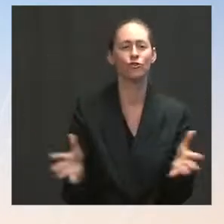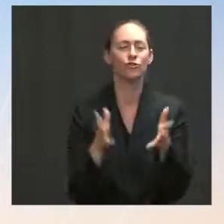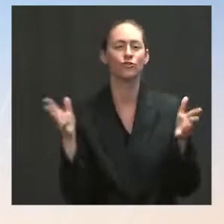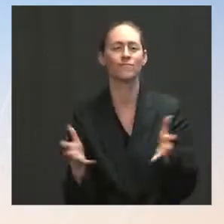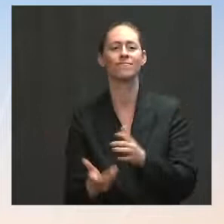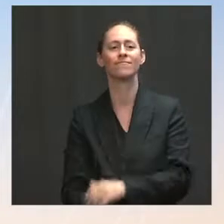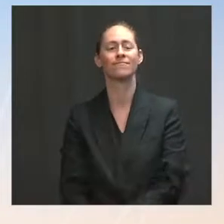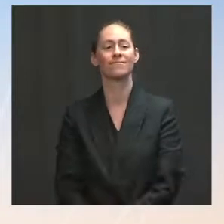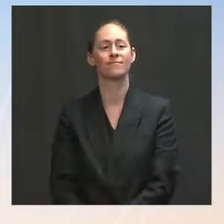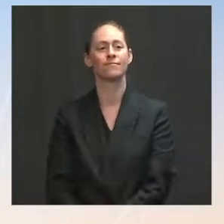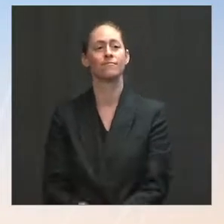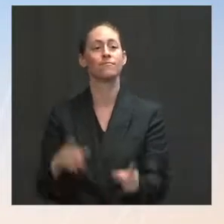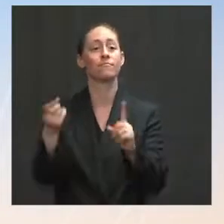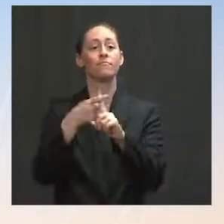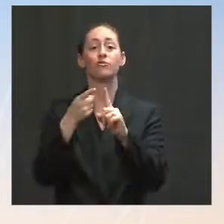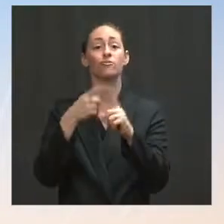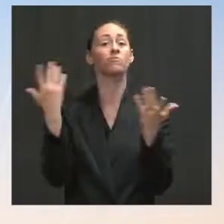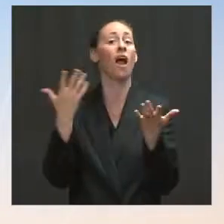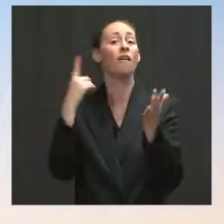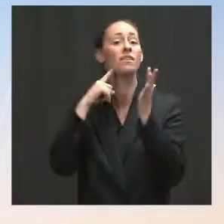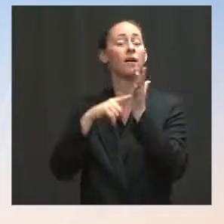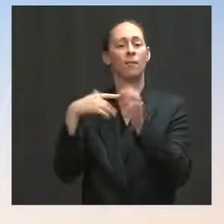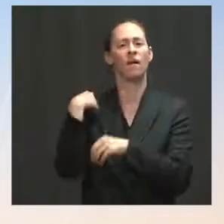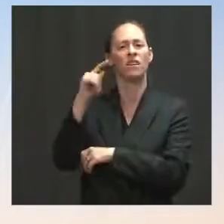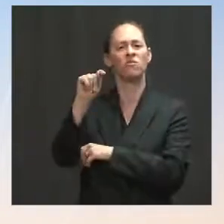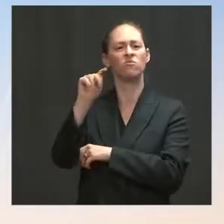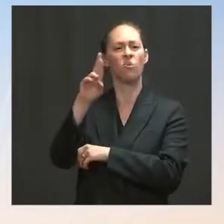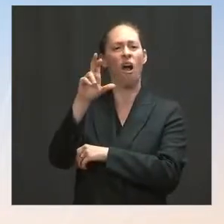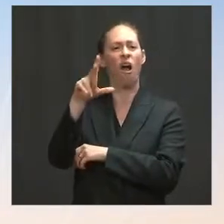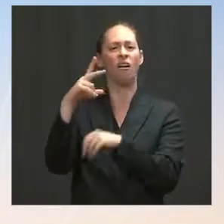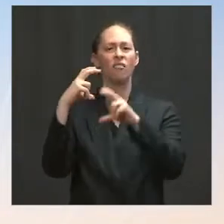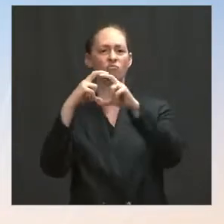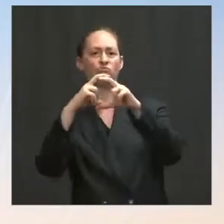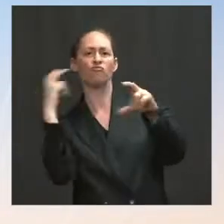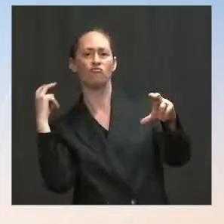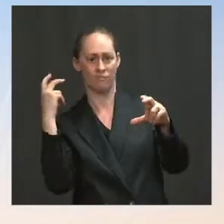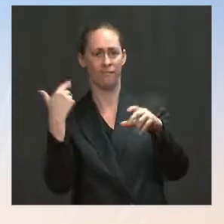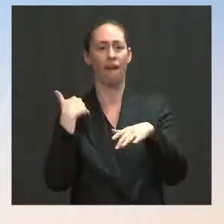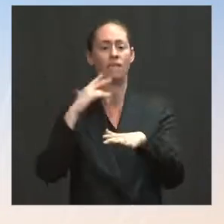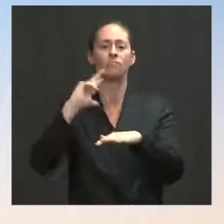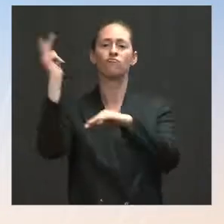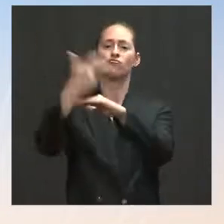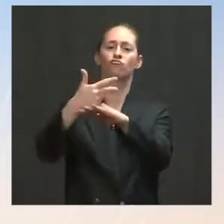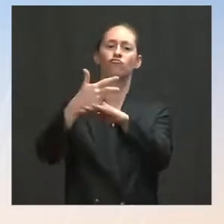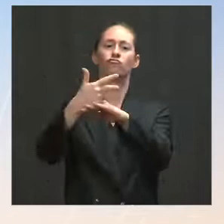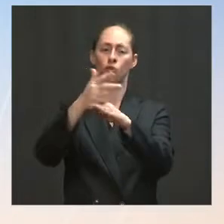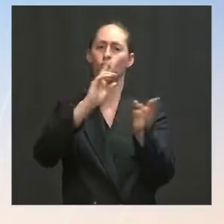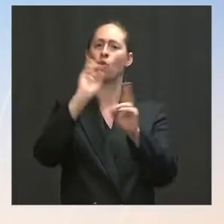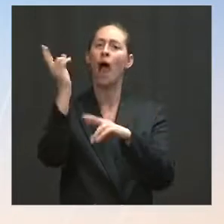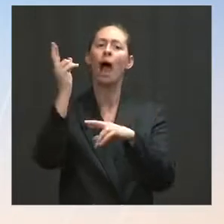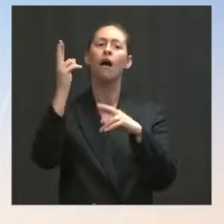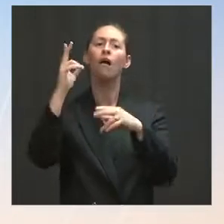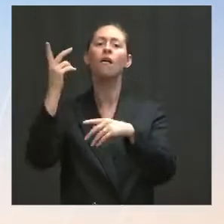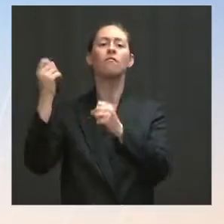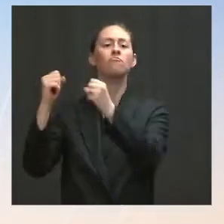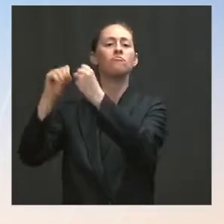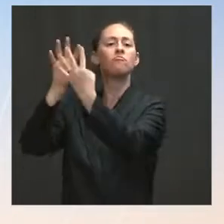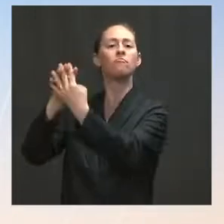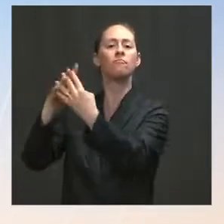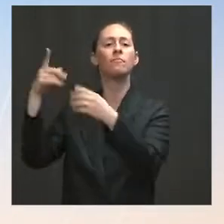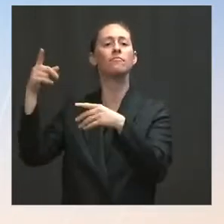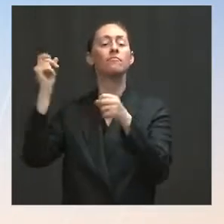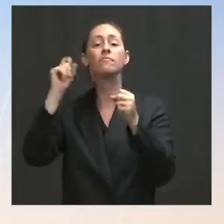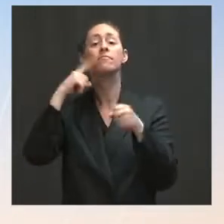the last few months, North Dakota, South Carolina, and Iowa all set up vaccine sites for truckers with the goal of literally meeting